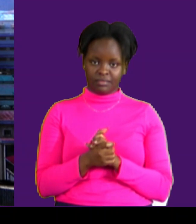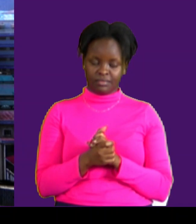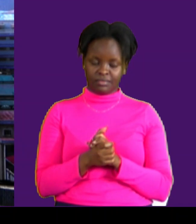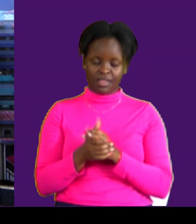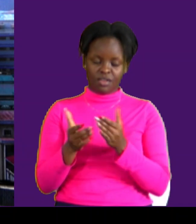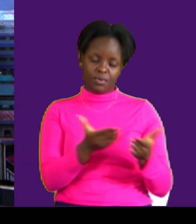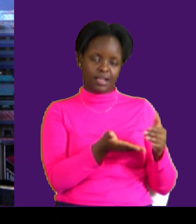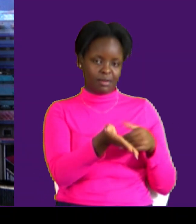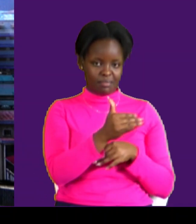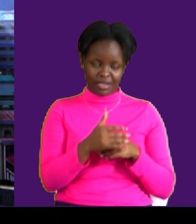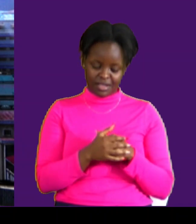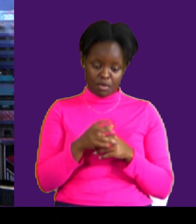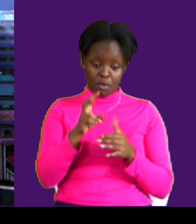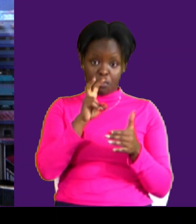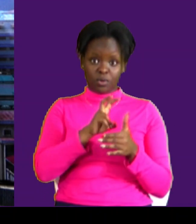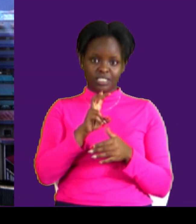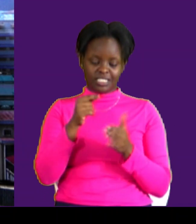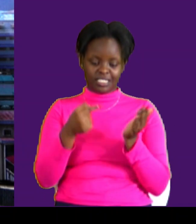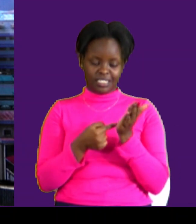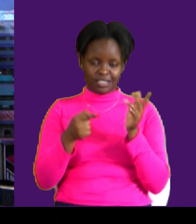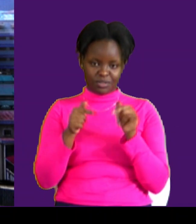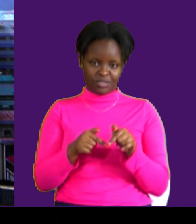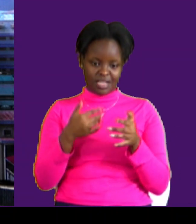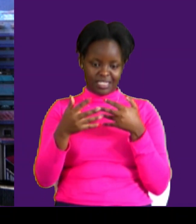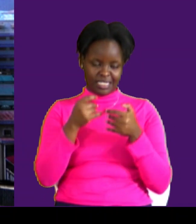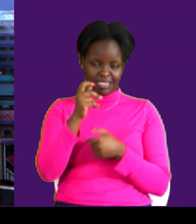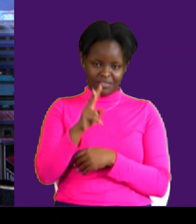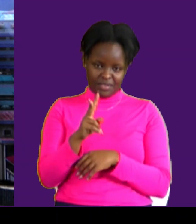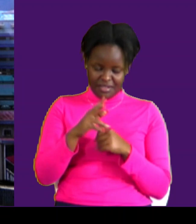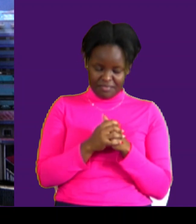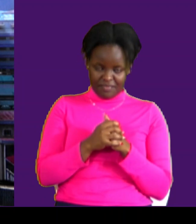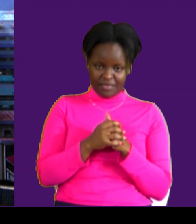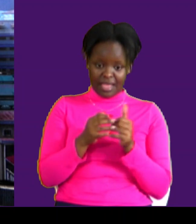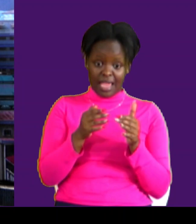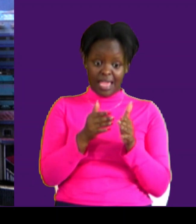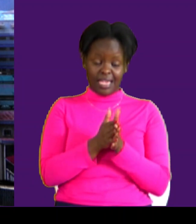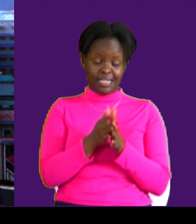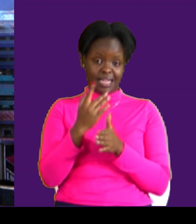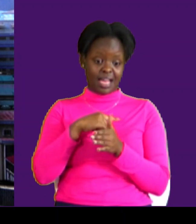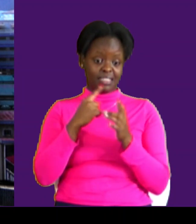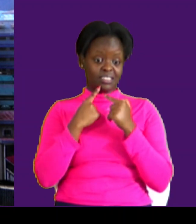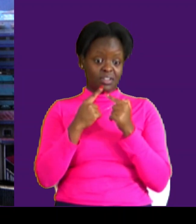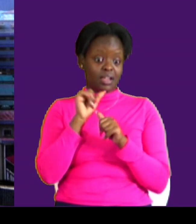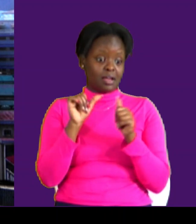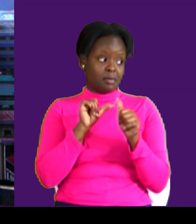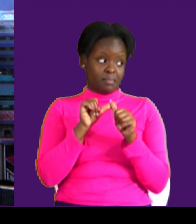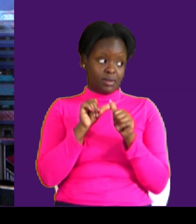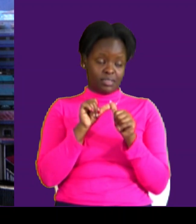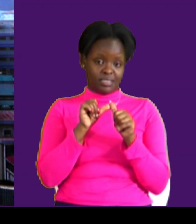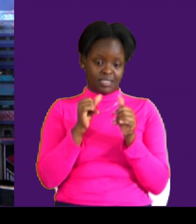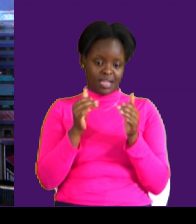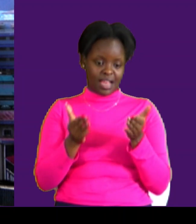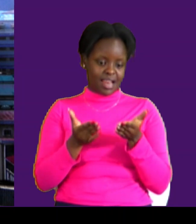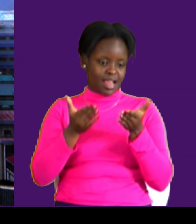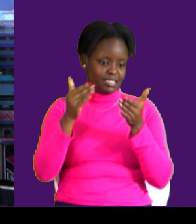Right, welcome back. You're watching Tech Today show at Science TV, and we are talking about